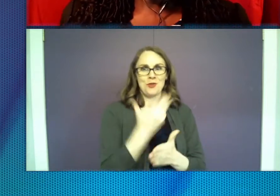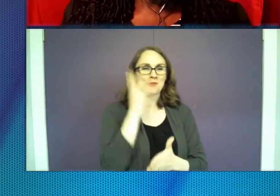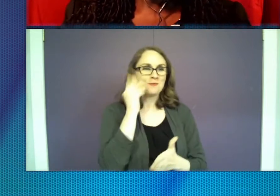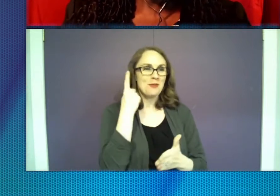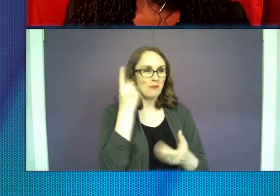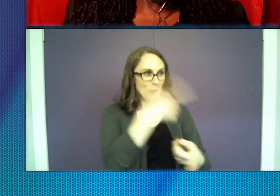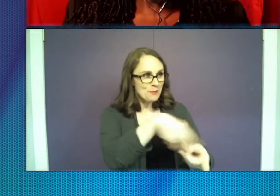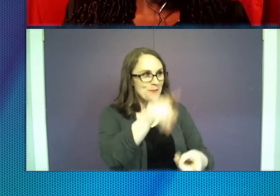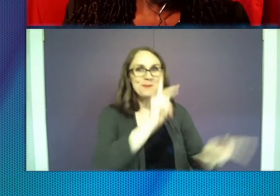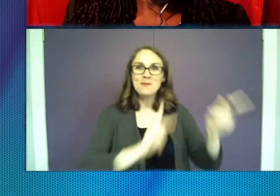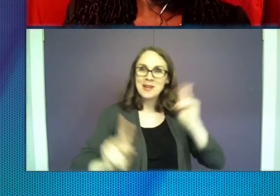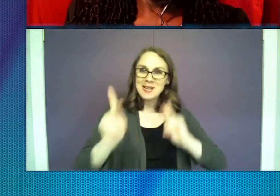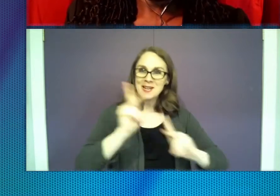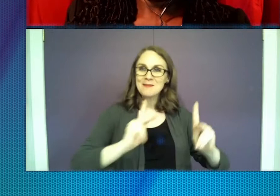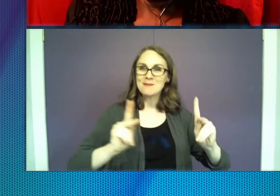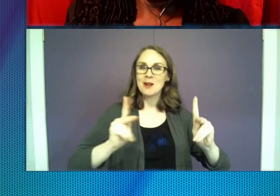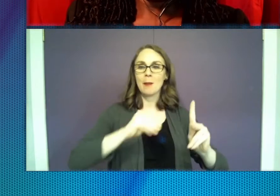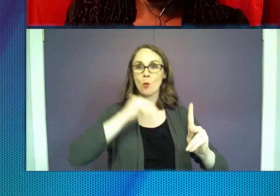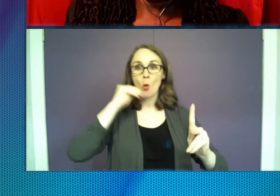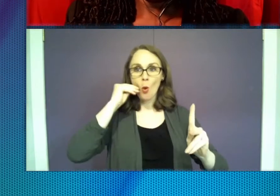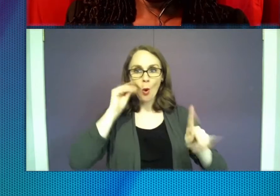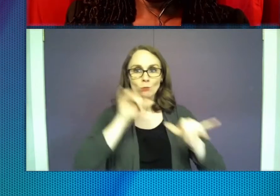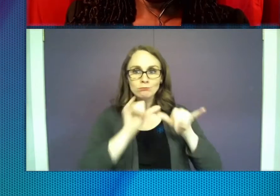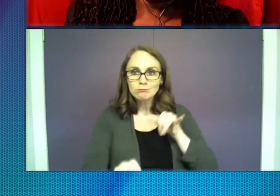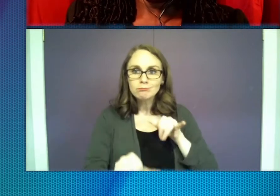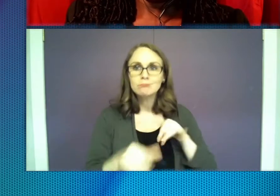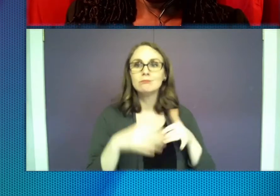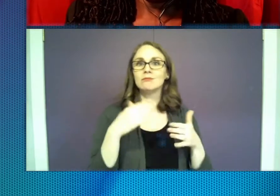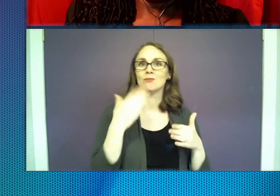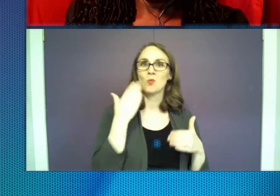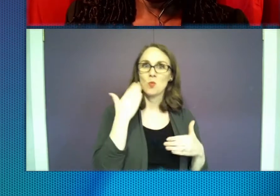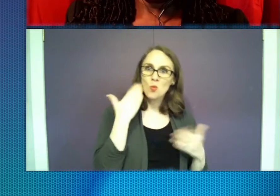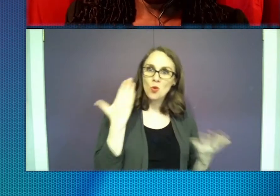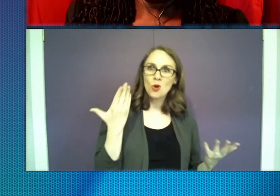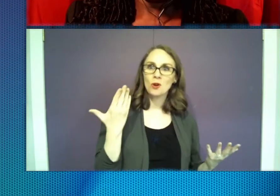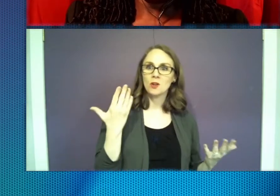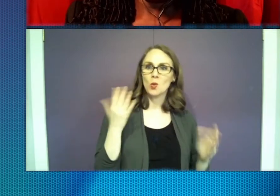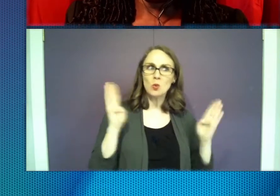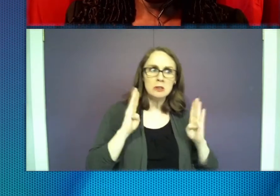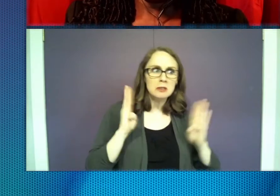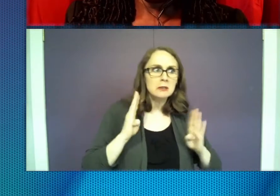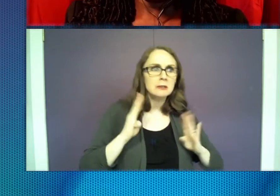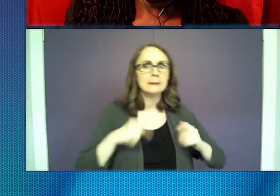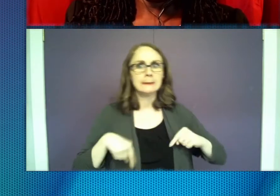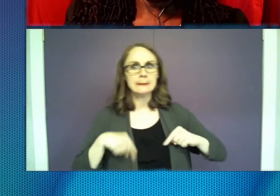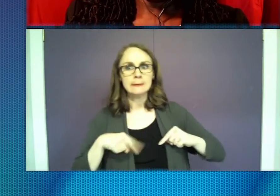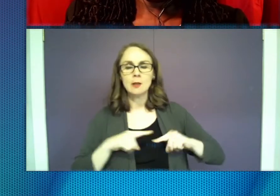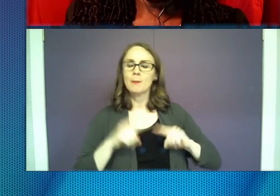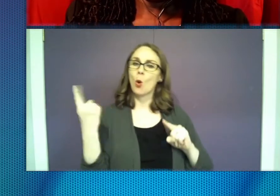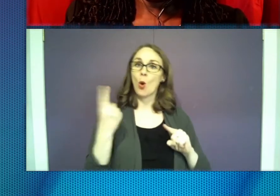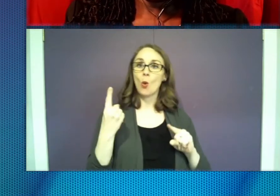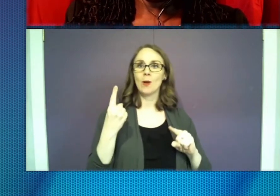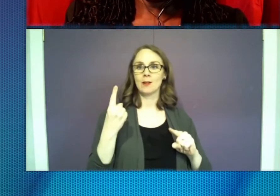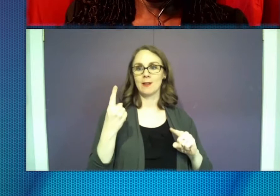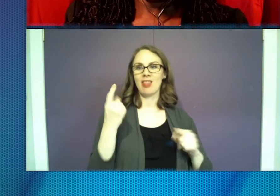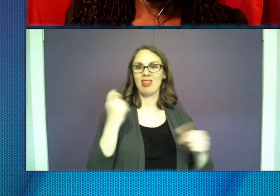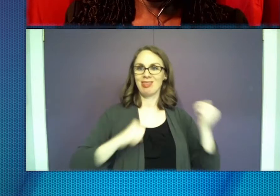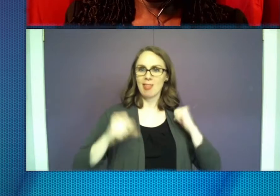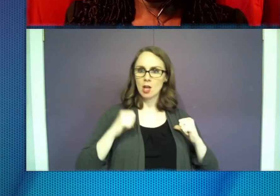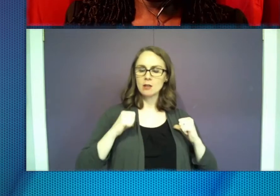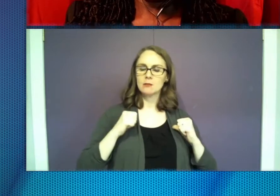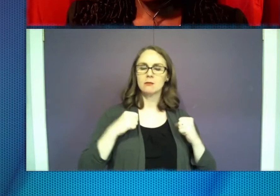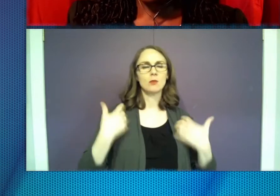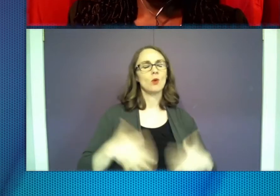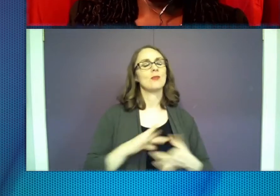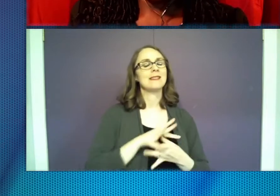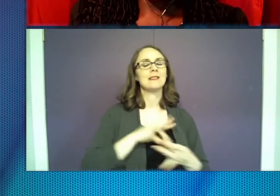the people that are in home. The people, are worried, but always the theater is expression of